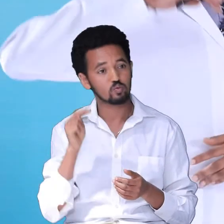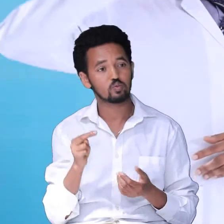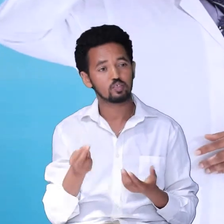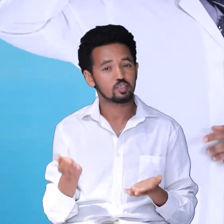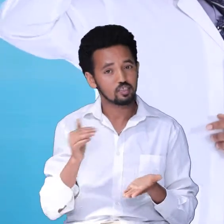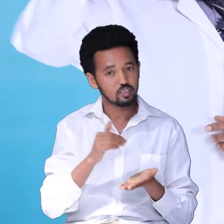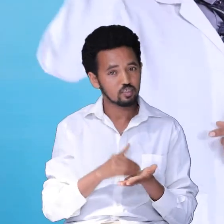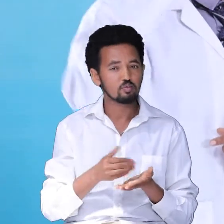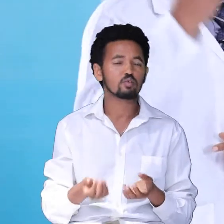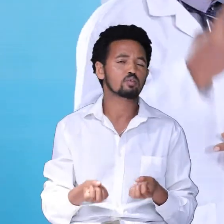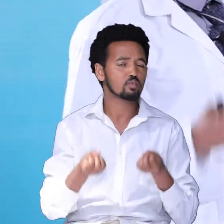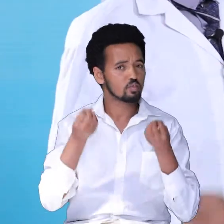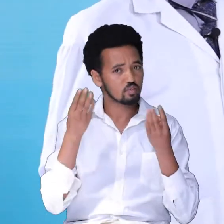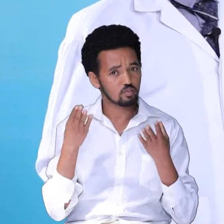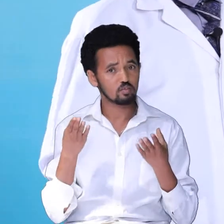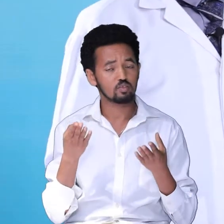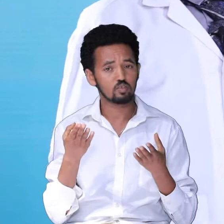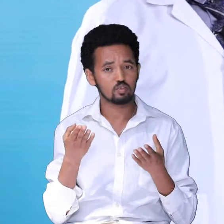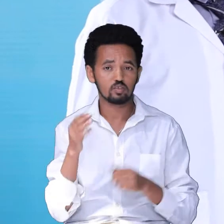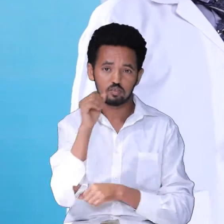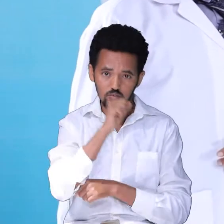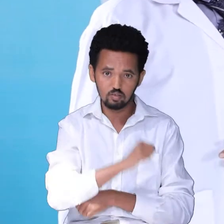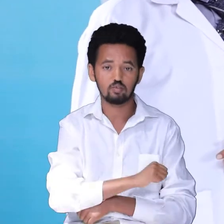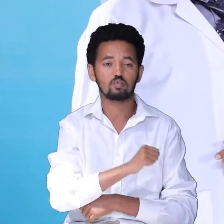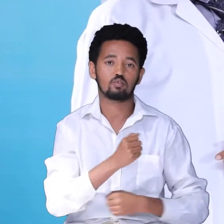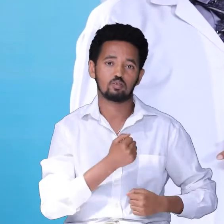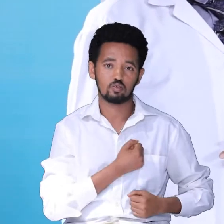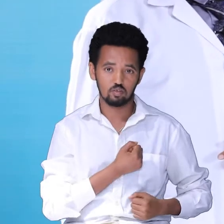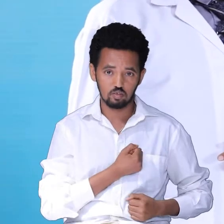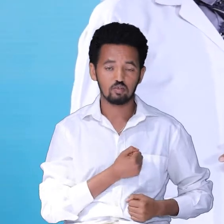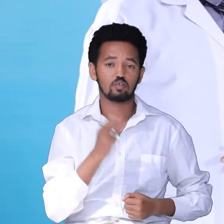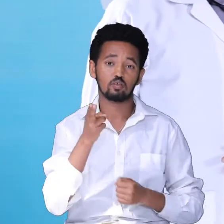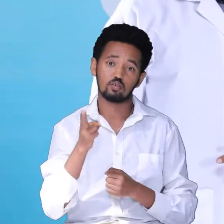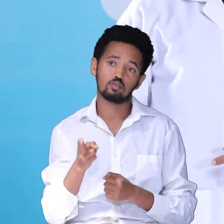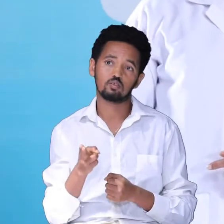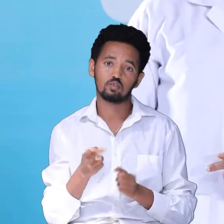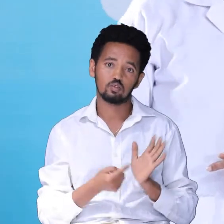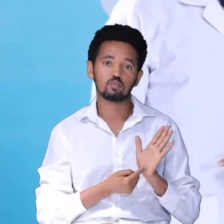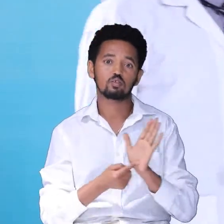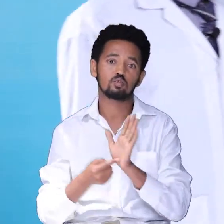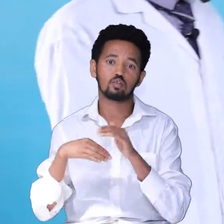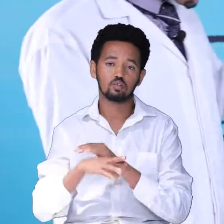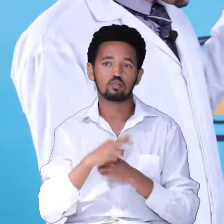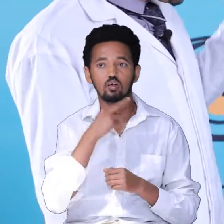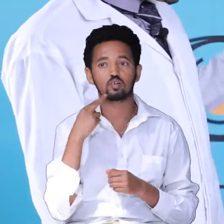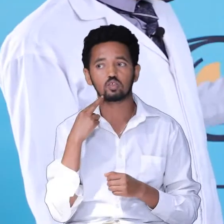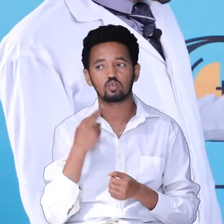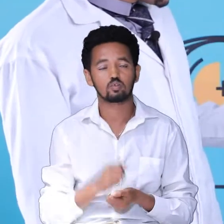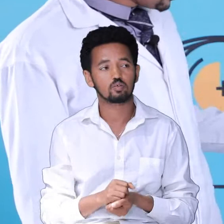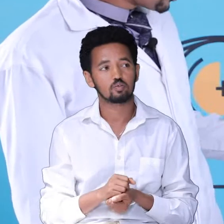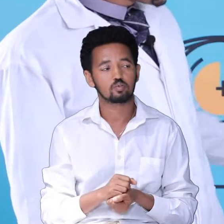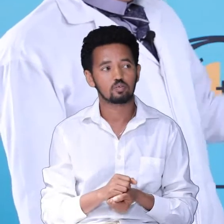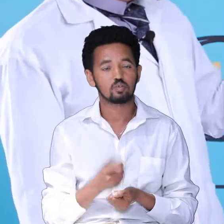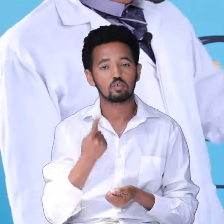most disastrous defeats in military history in Russia.